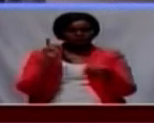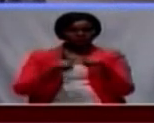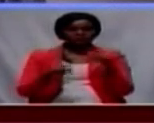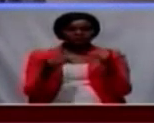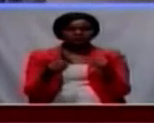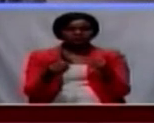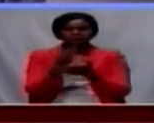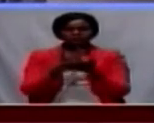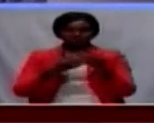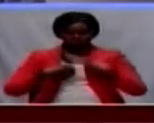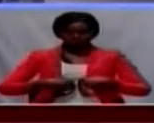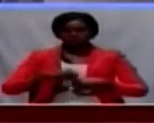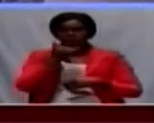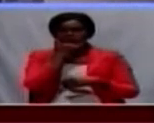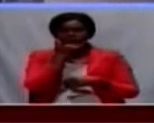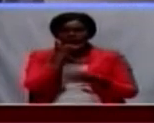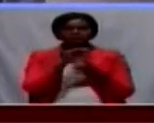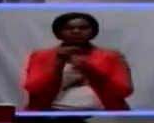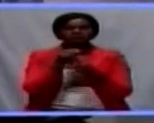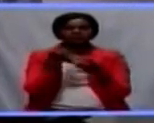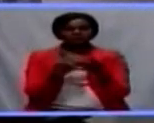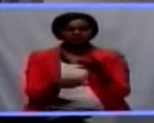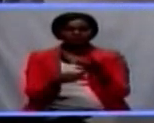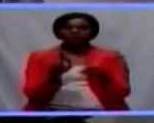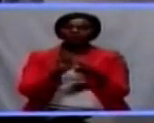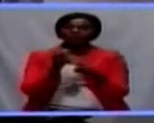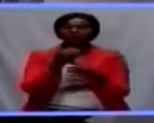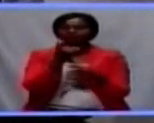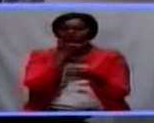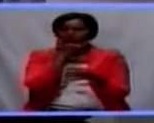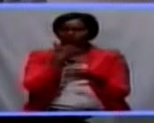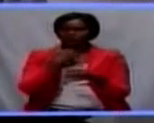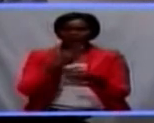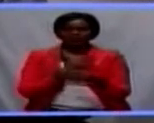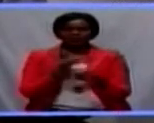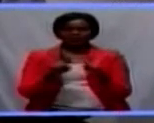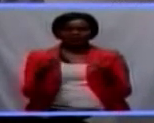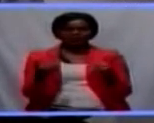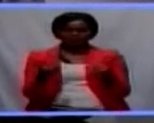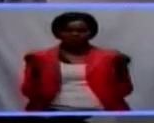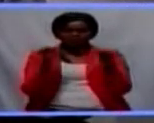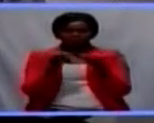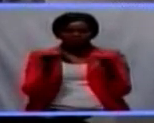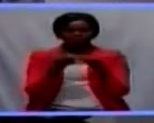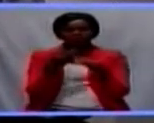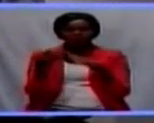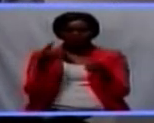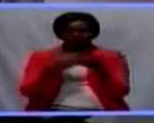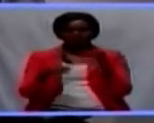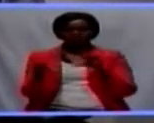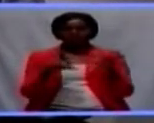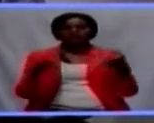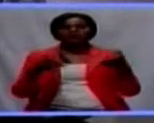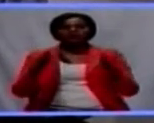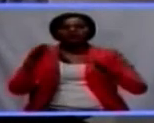that somebody is innocent. Neither can you presume that somebody is guilty. So the most decent thing to do is to allow the court